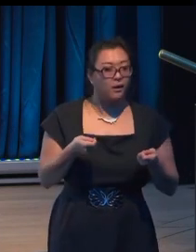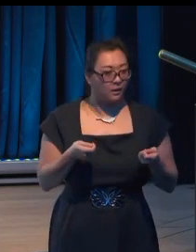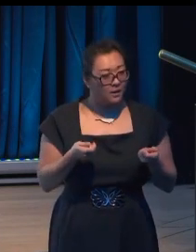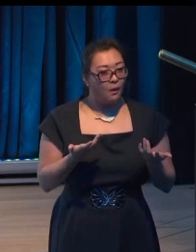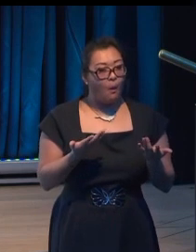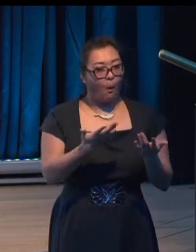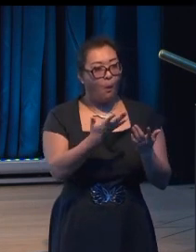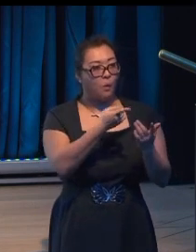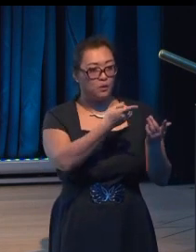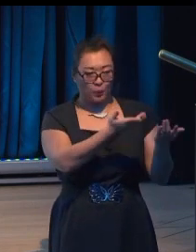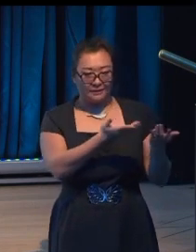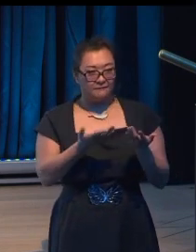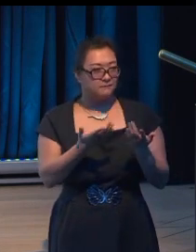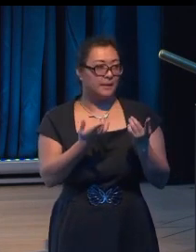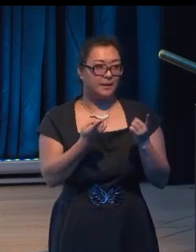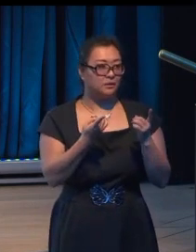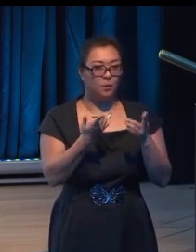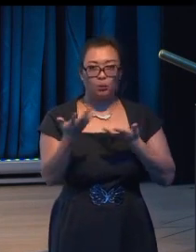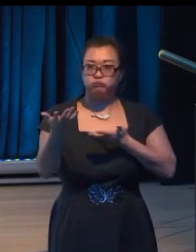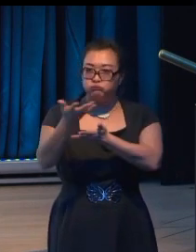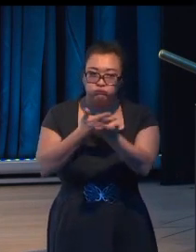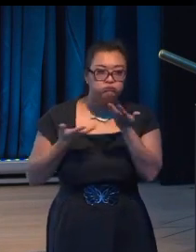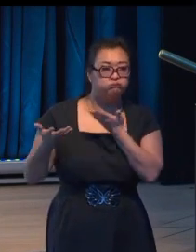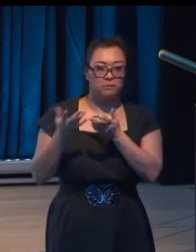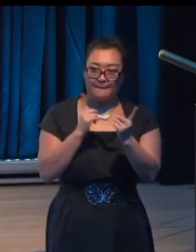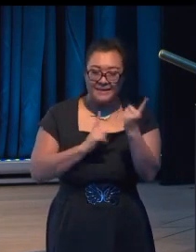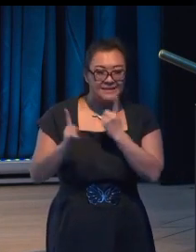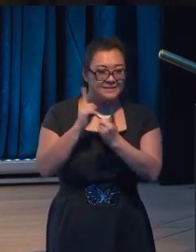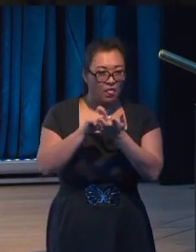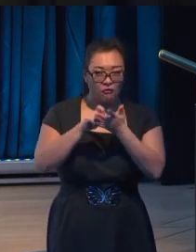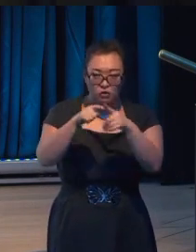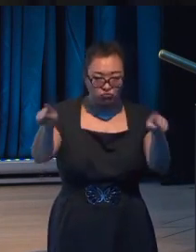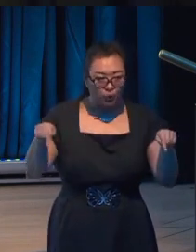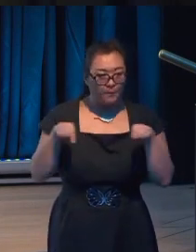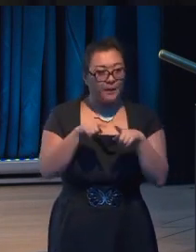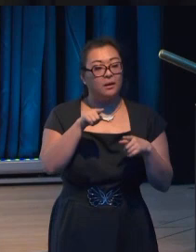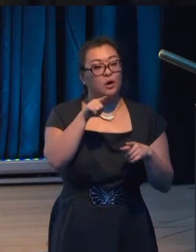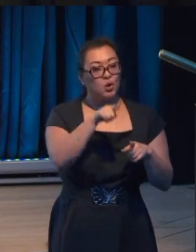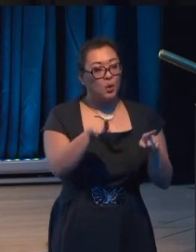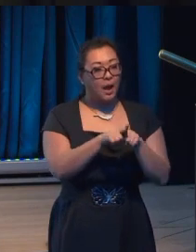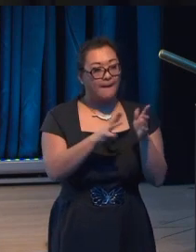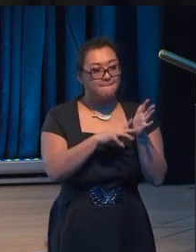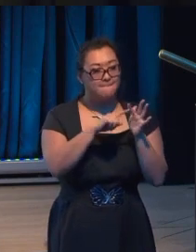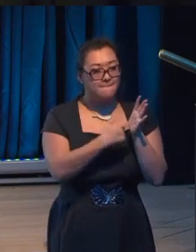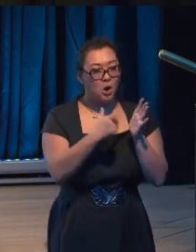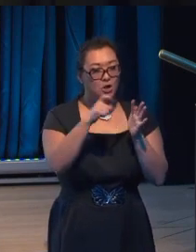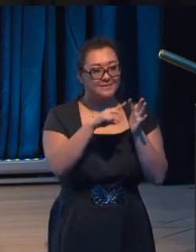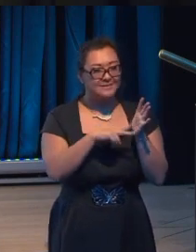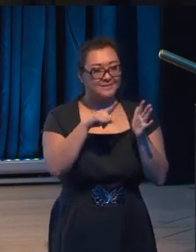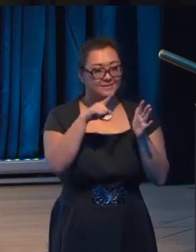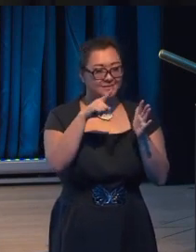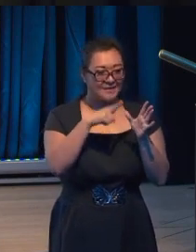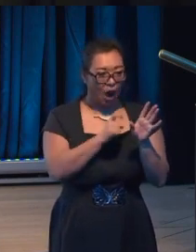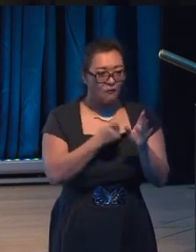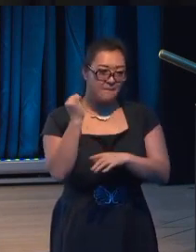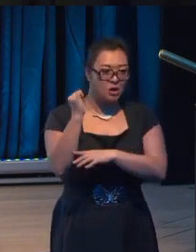scene in a writer's room and managing all of the feedback that brings. You're basically a mercenary with a quill pen. This also manifests by your characters